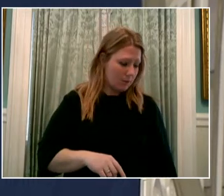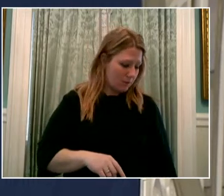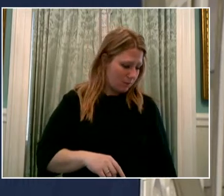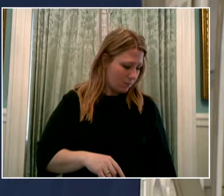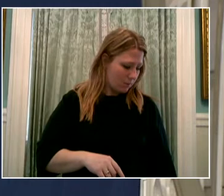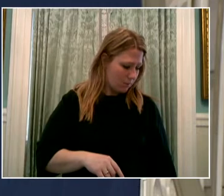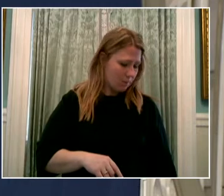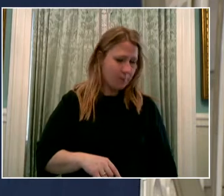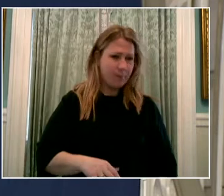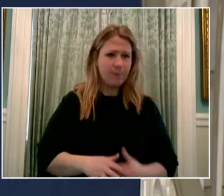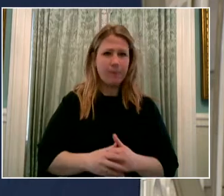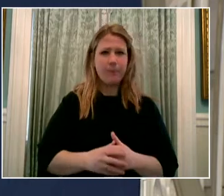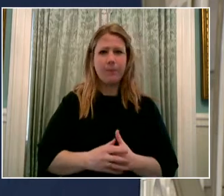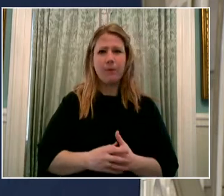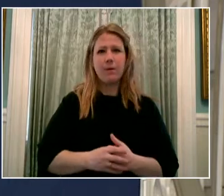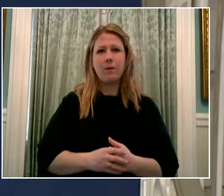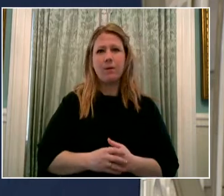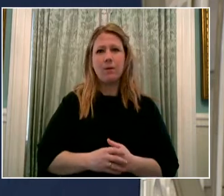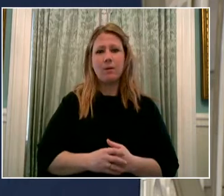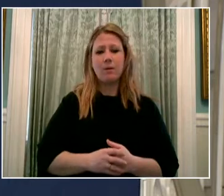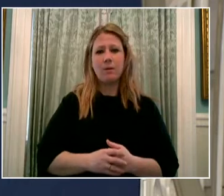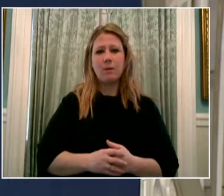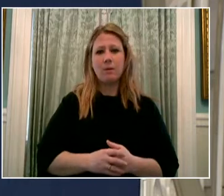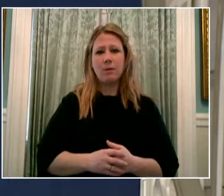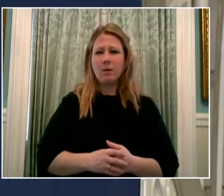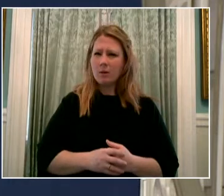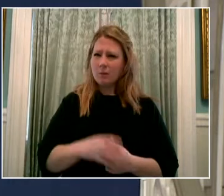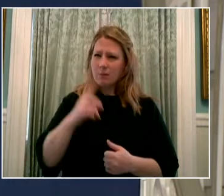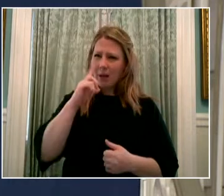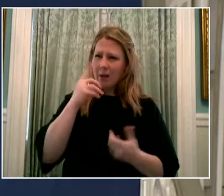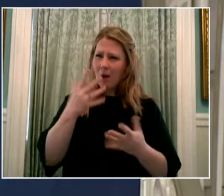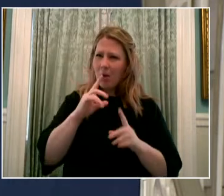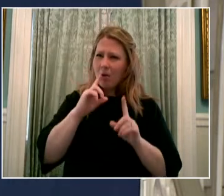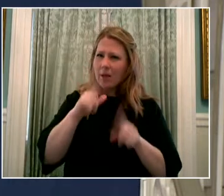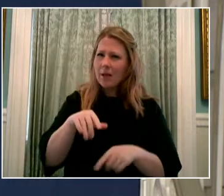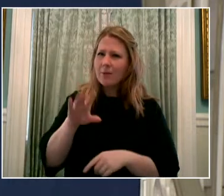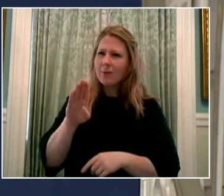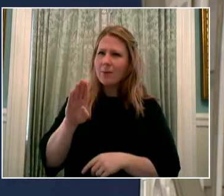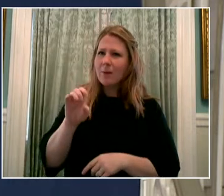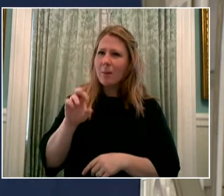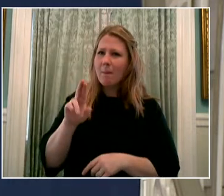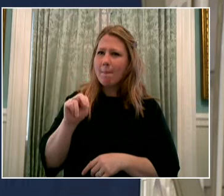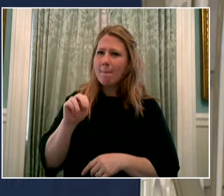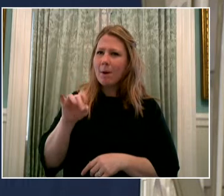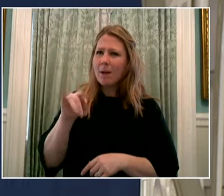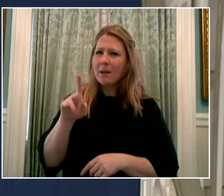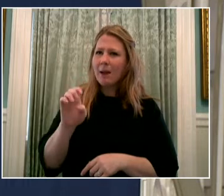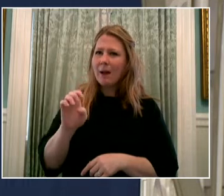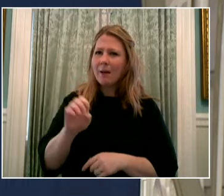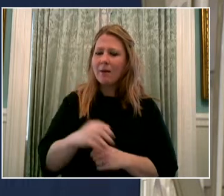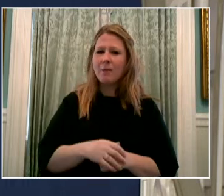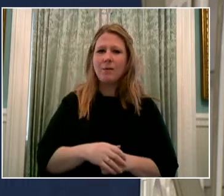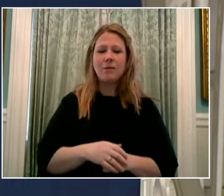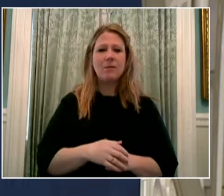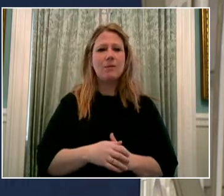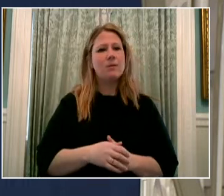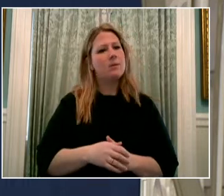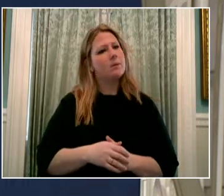Going back to the. Is a question from Bernadette already? This is off topic. Okay. It's going to be on